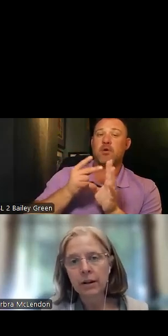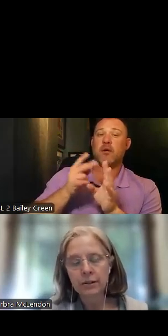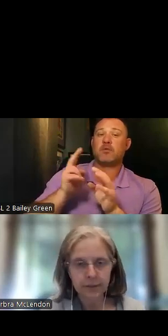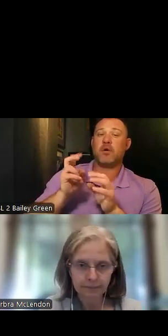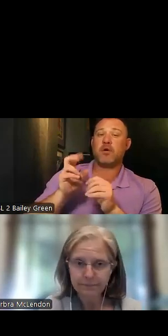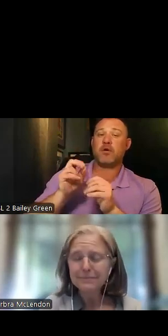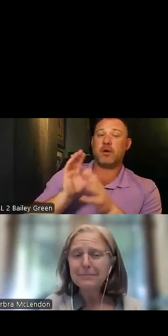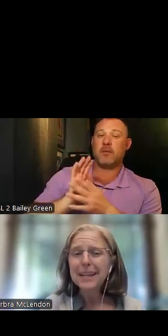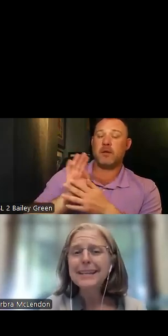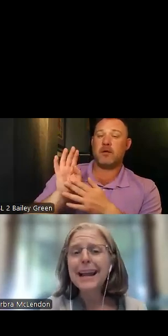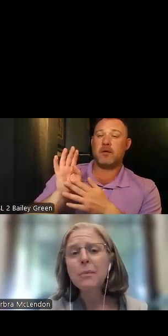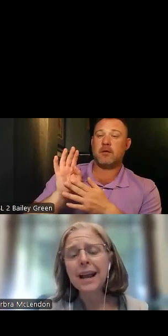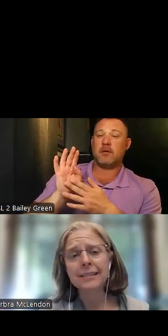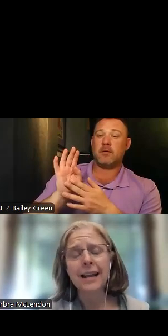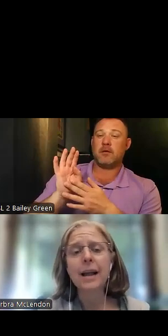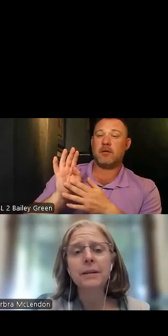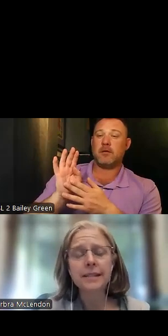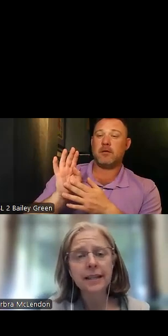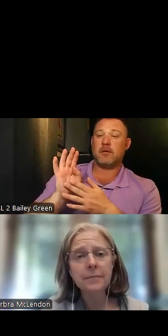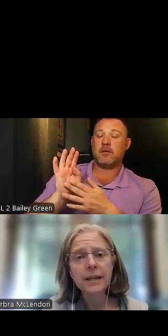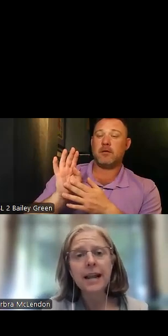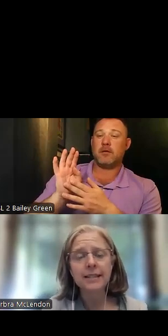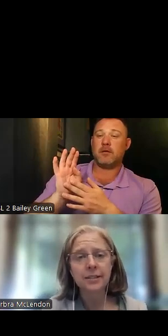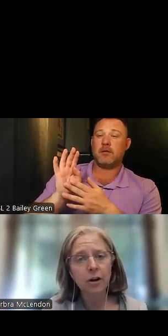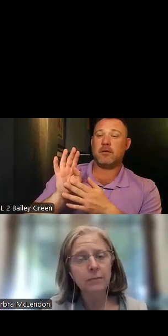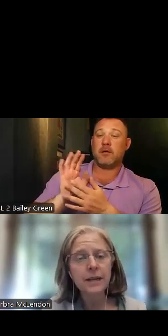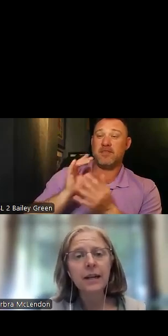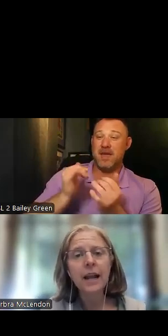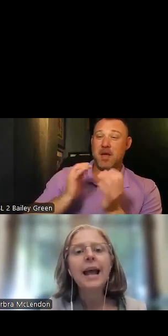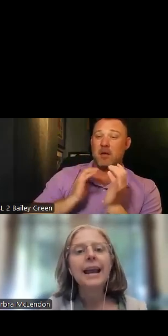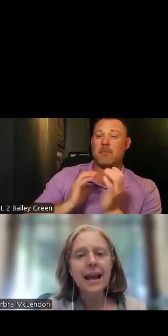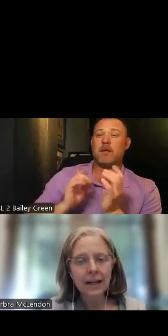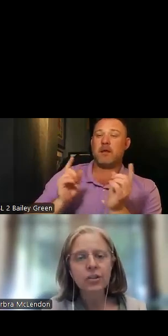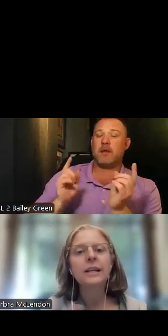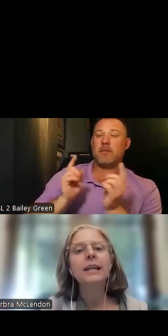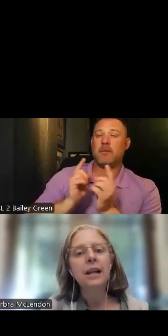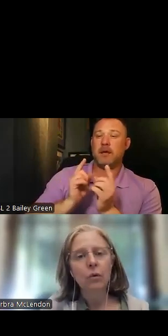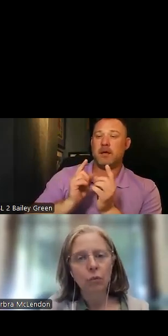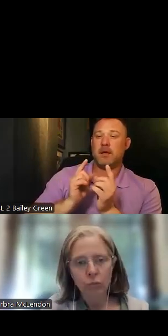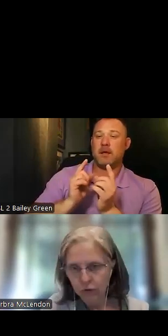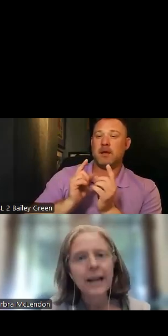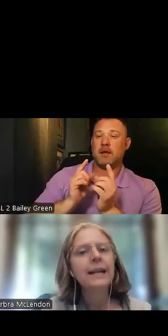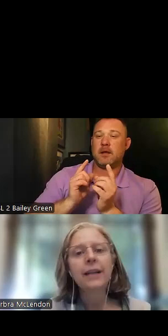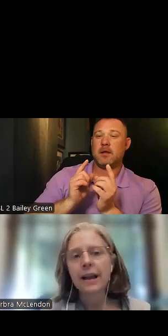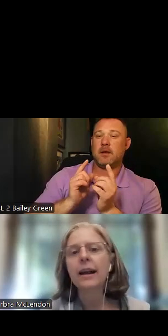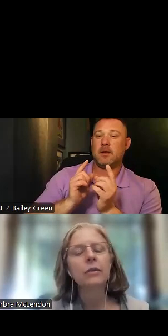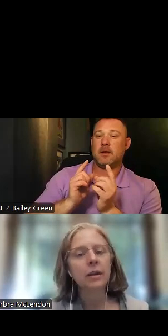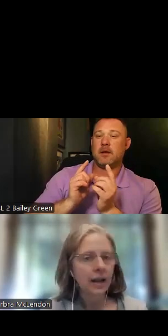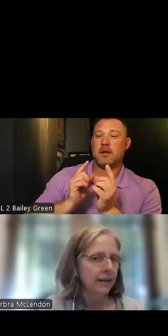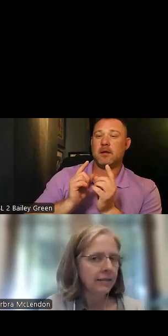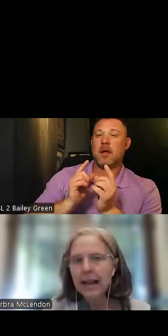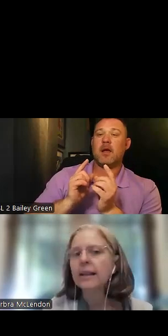billion. Now what has to happen is the committee has to start meeting and actually lining that